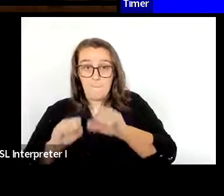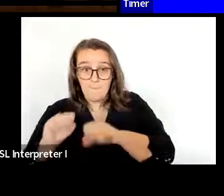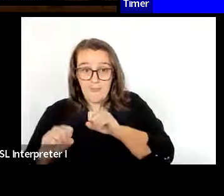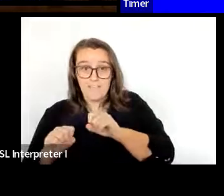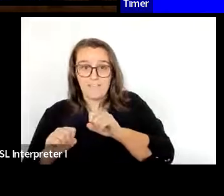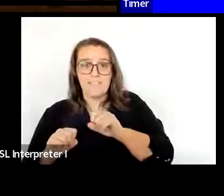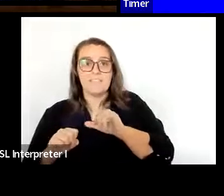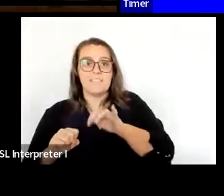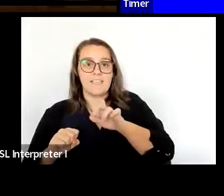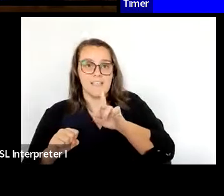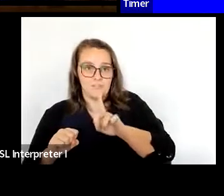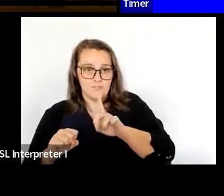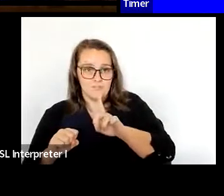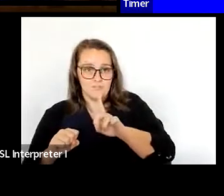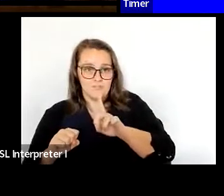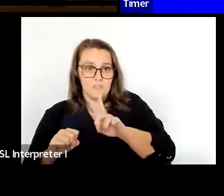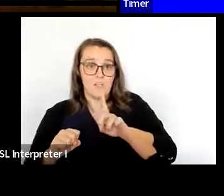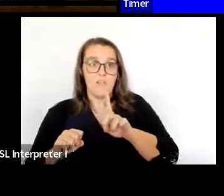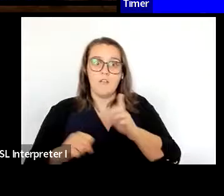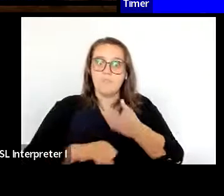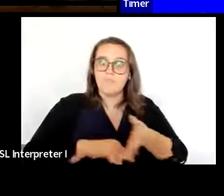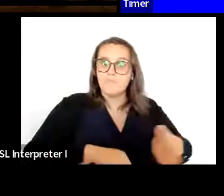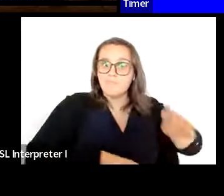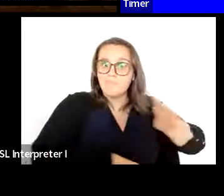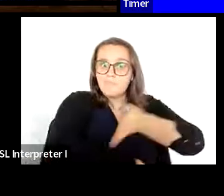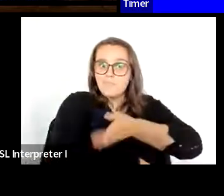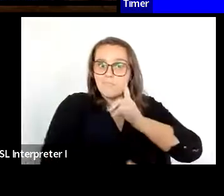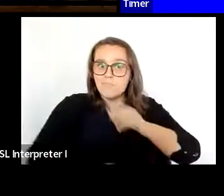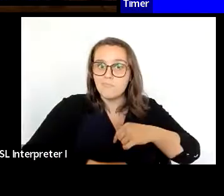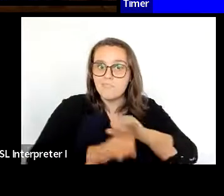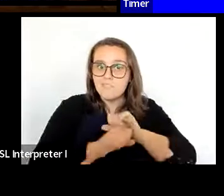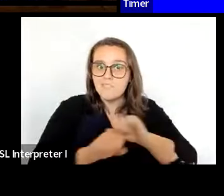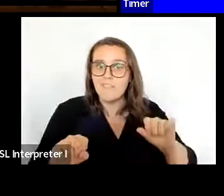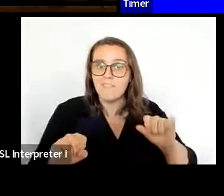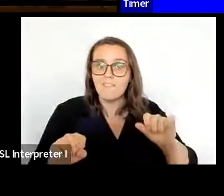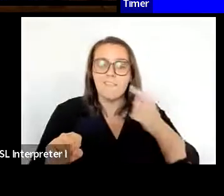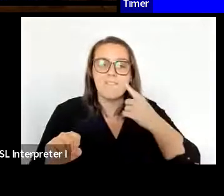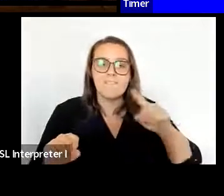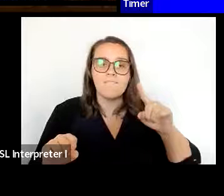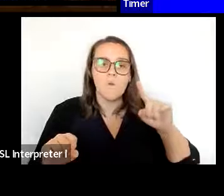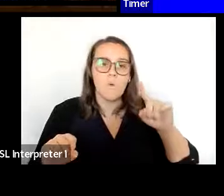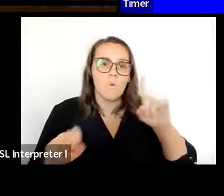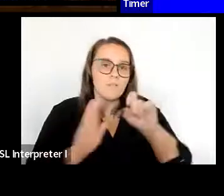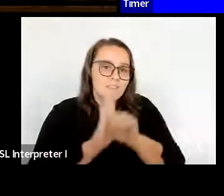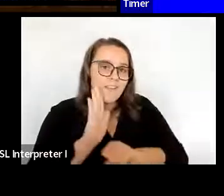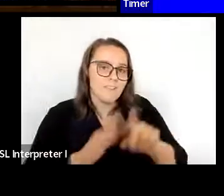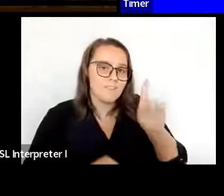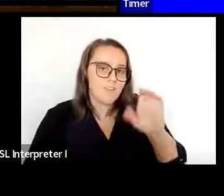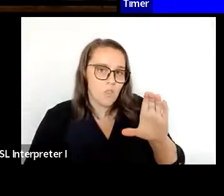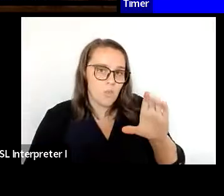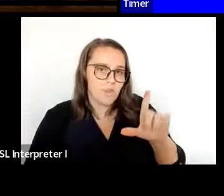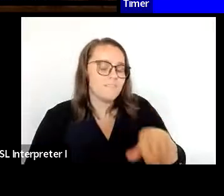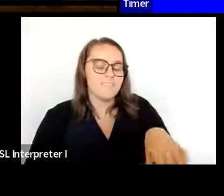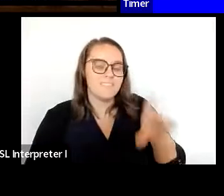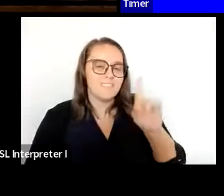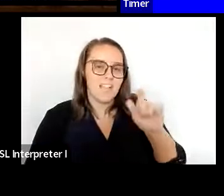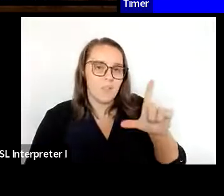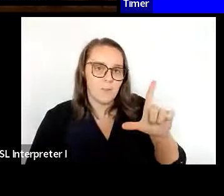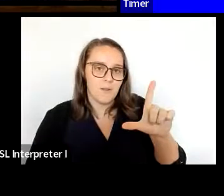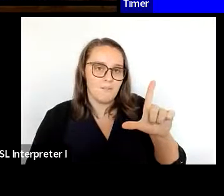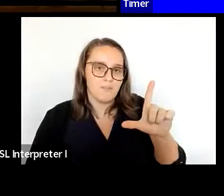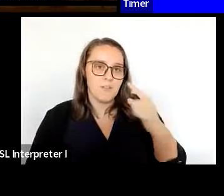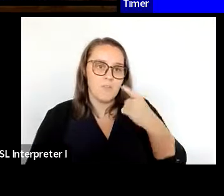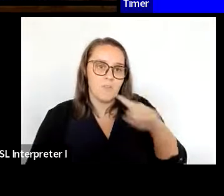dropped 23%. And it's precisely because it's a safer practice to allow those vulnerable users to get out in